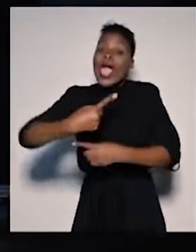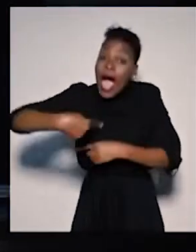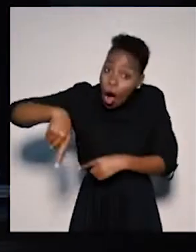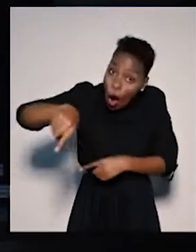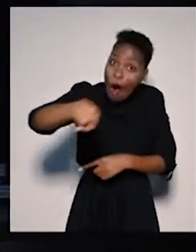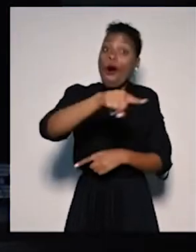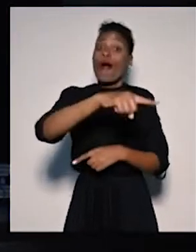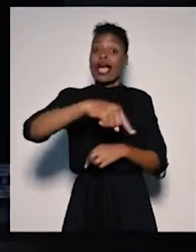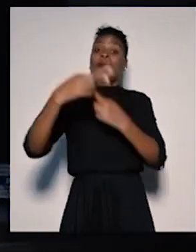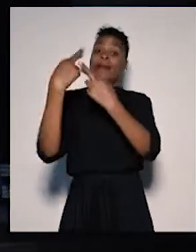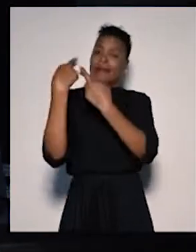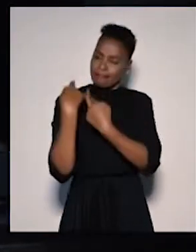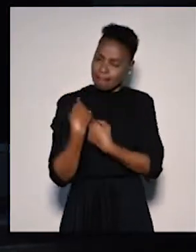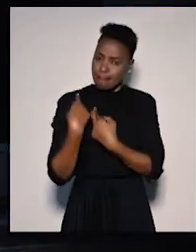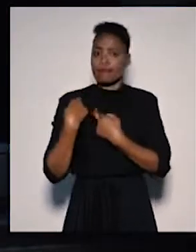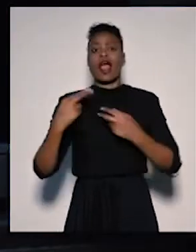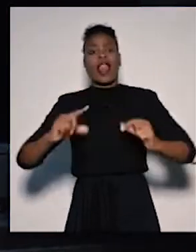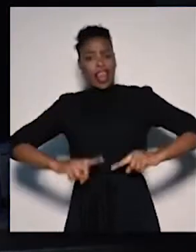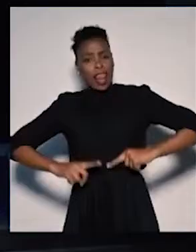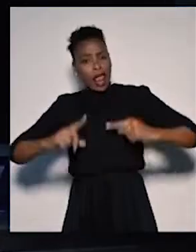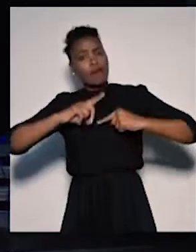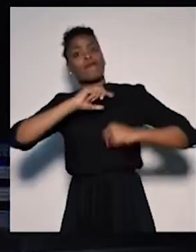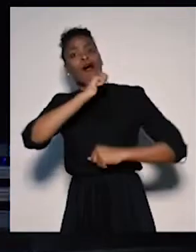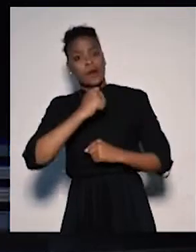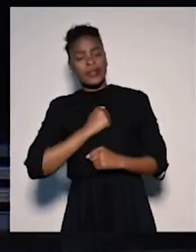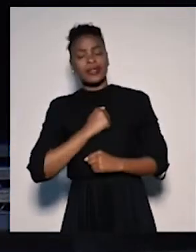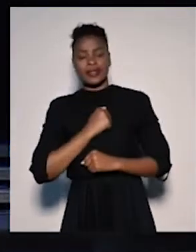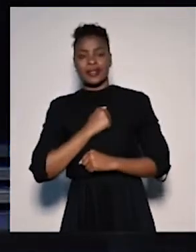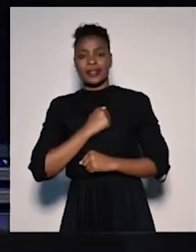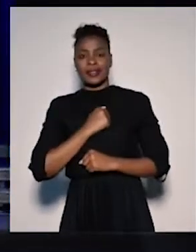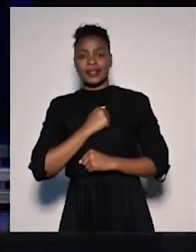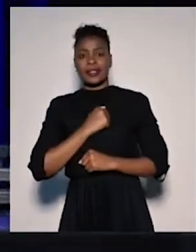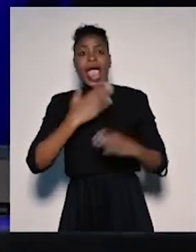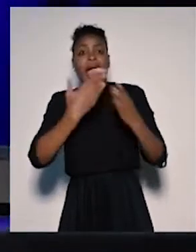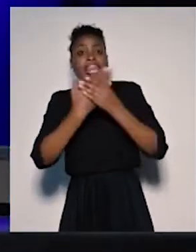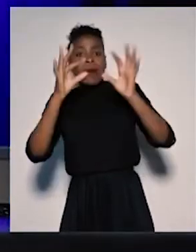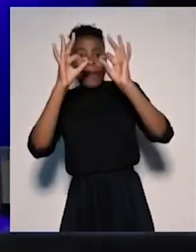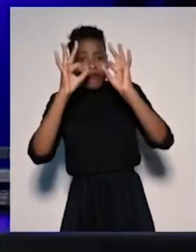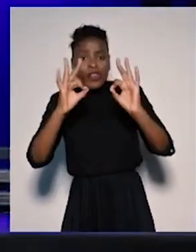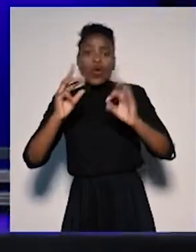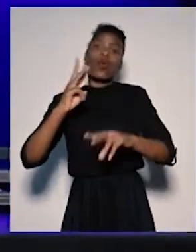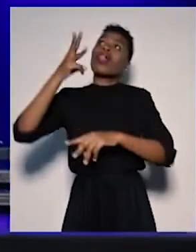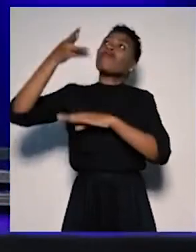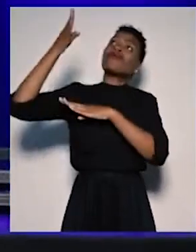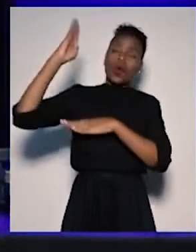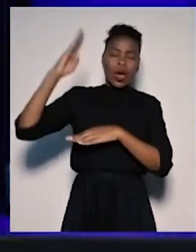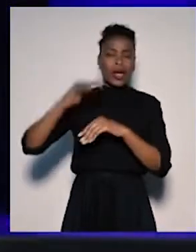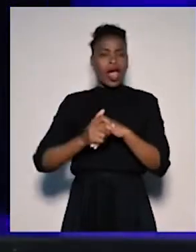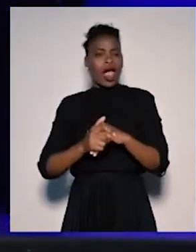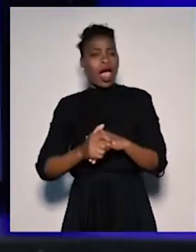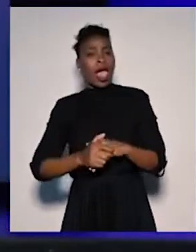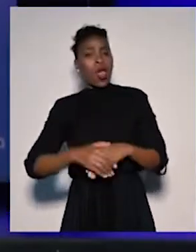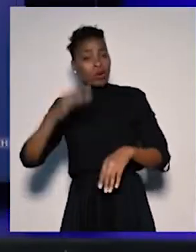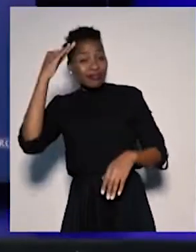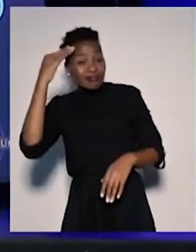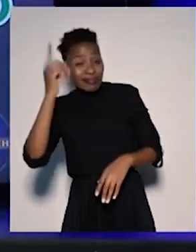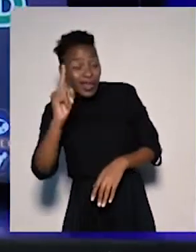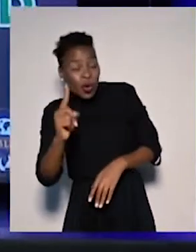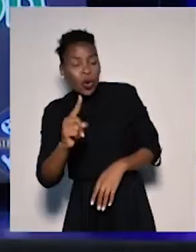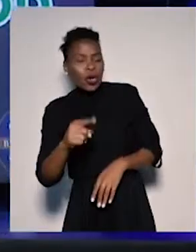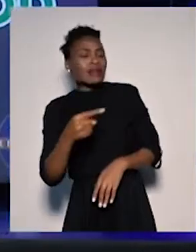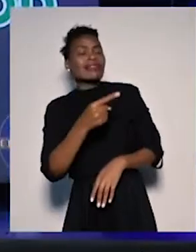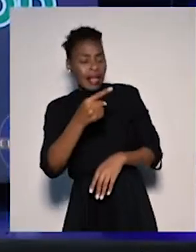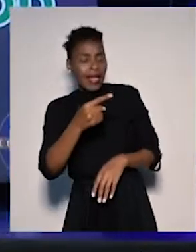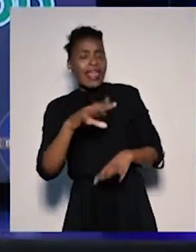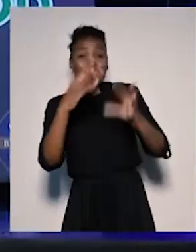give an account for our life, right? So in the imperfect will of God, you'll find that things may look